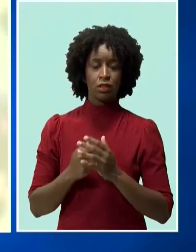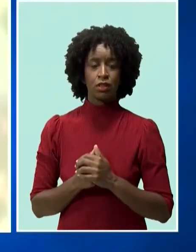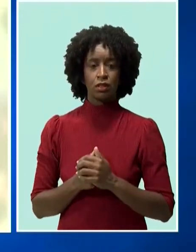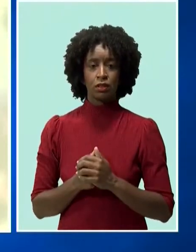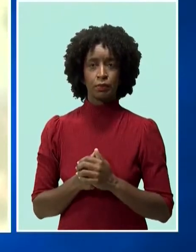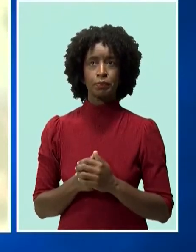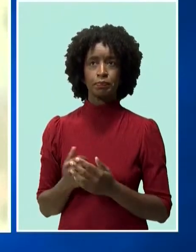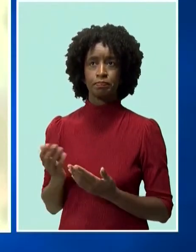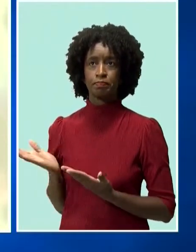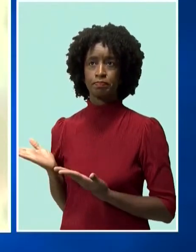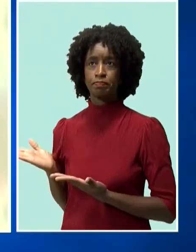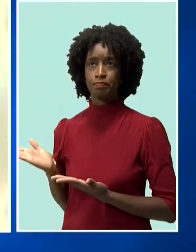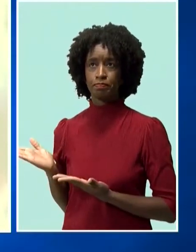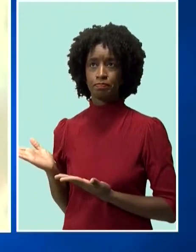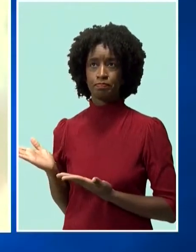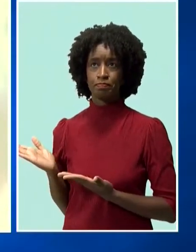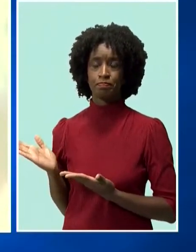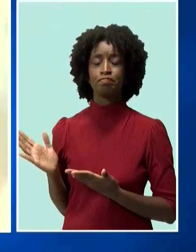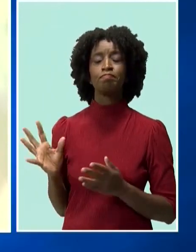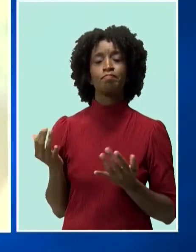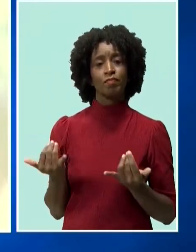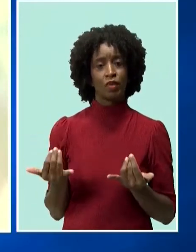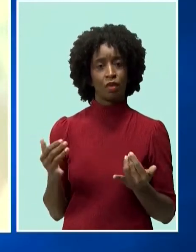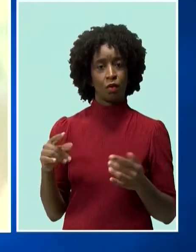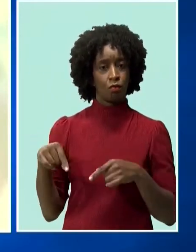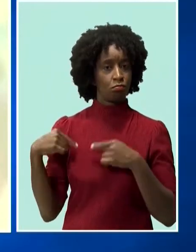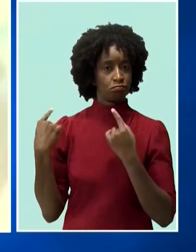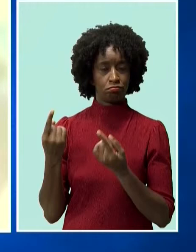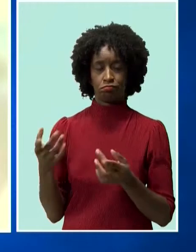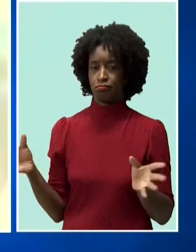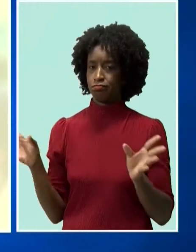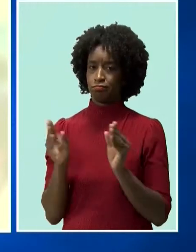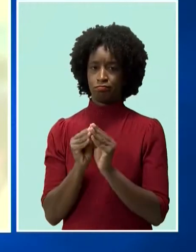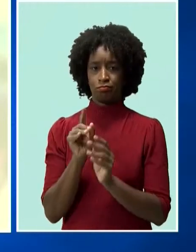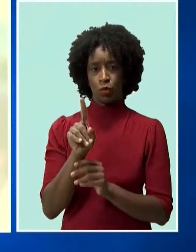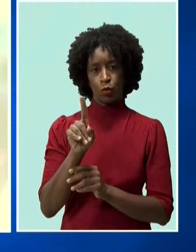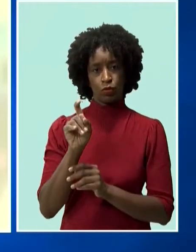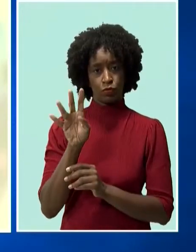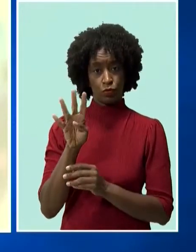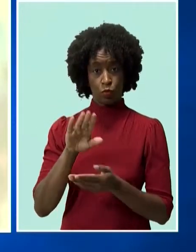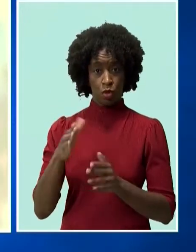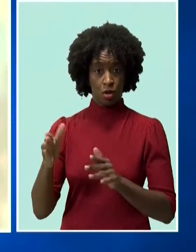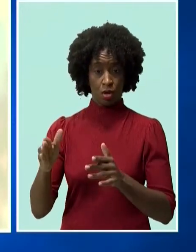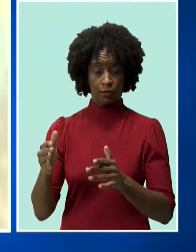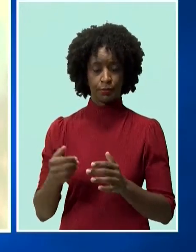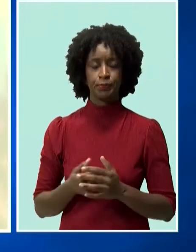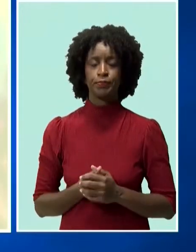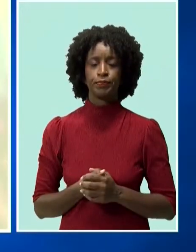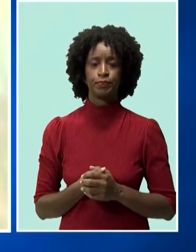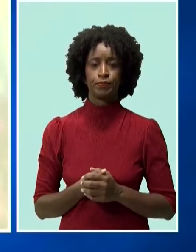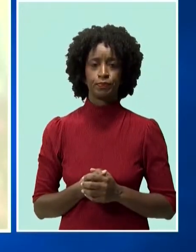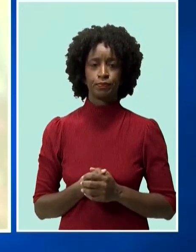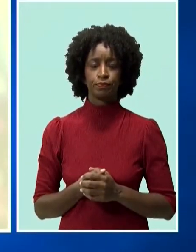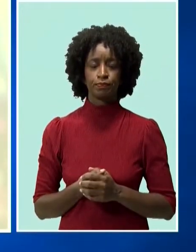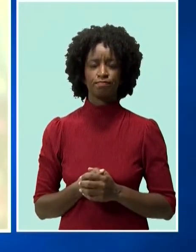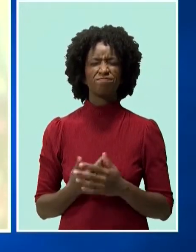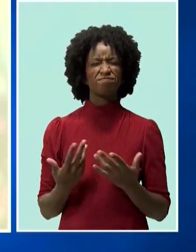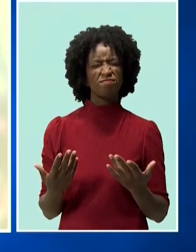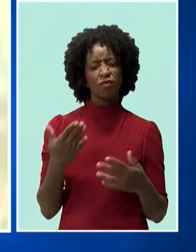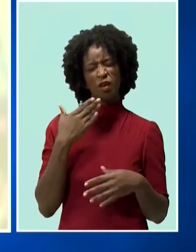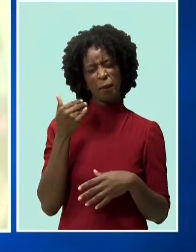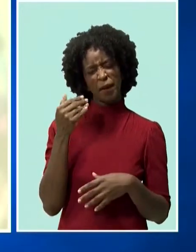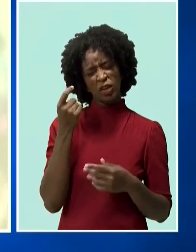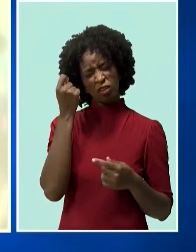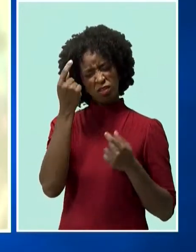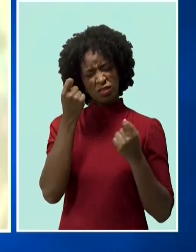recorded 104 COVID-19 deaths with today's latest casualties. Now, in order to get a better understanding of what's been